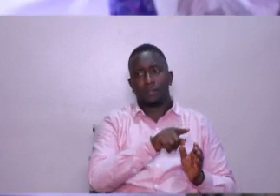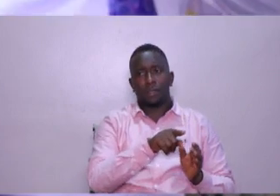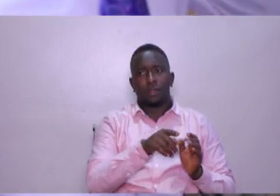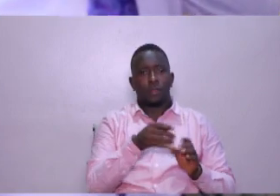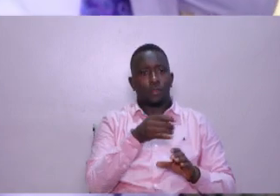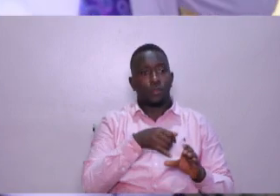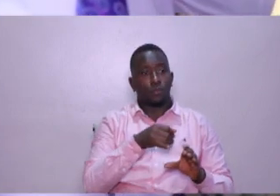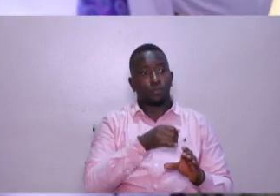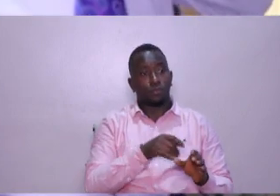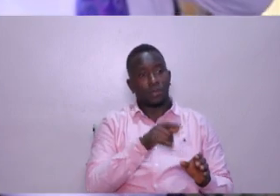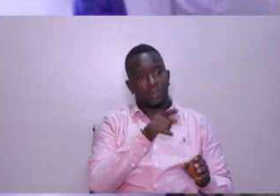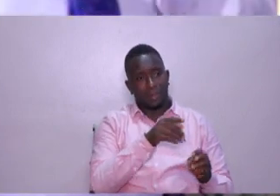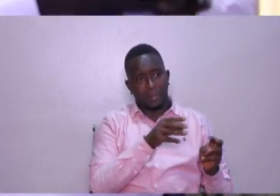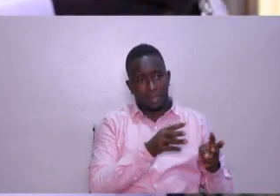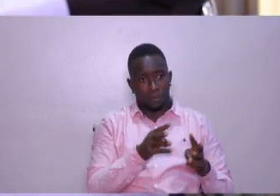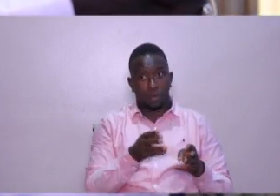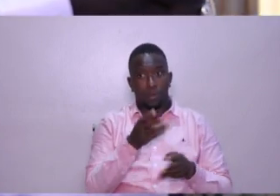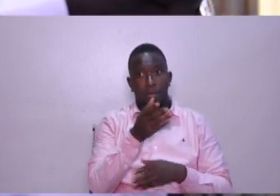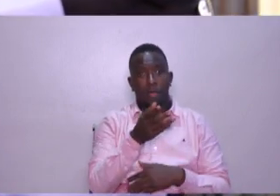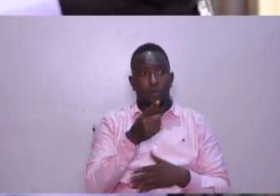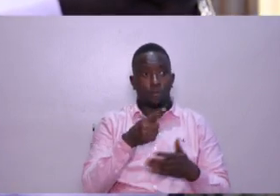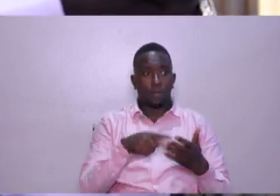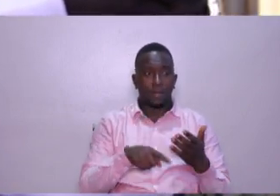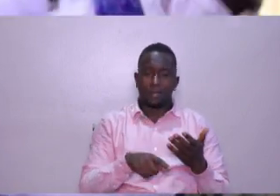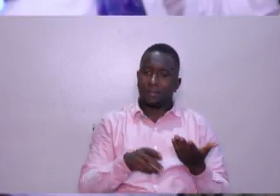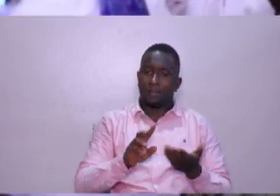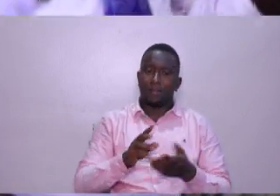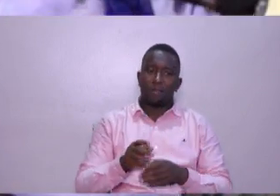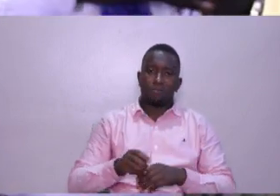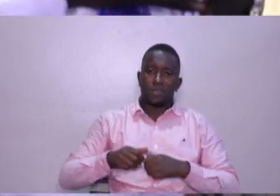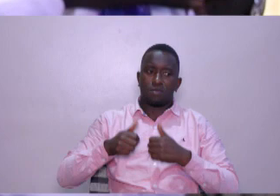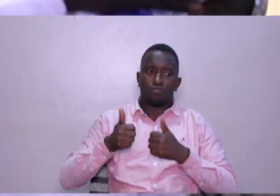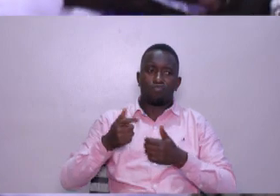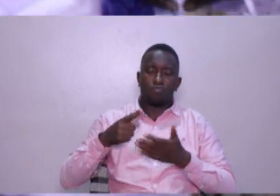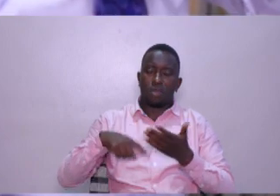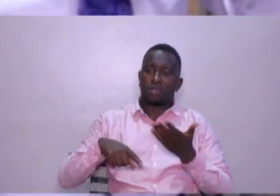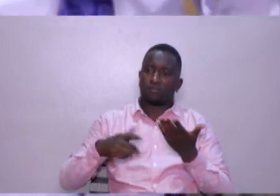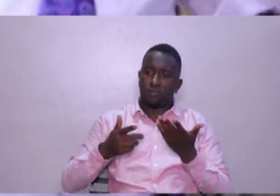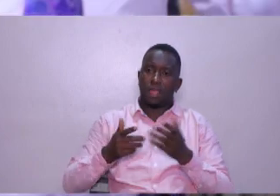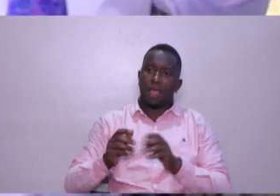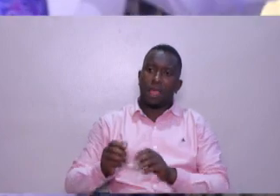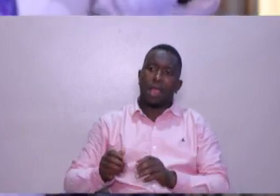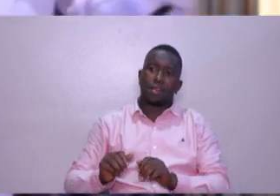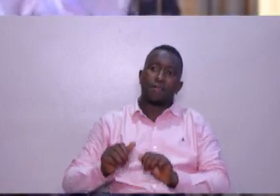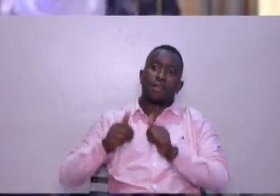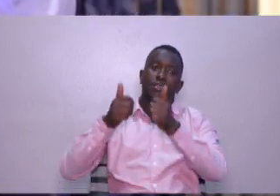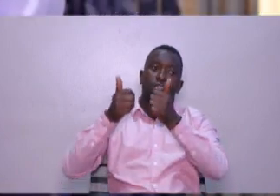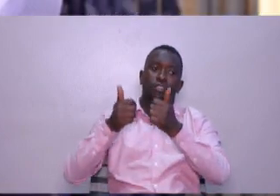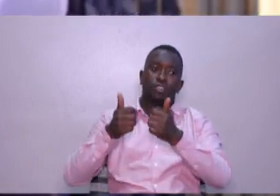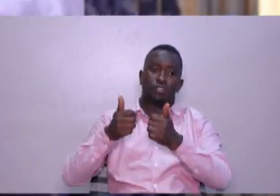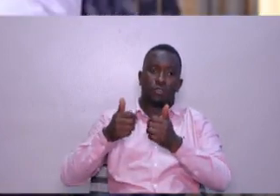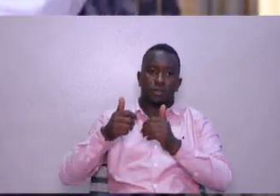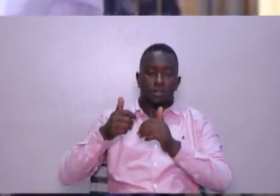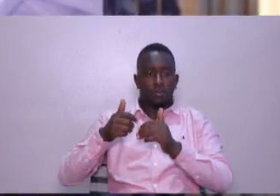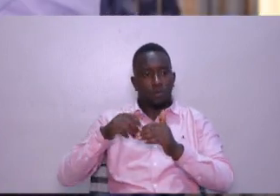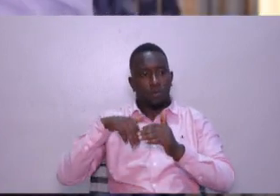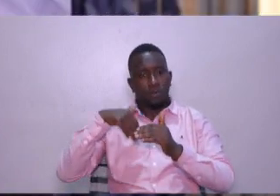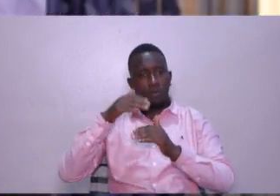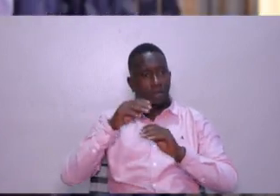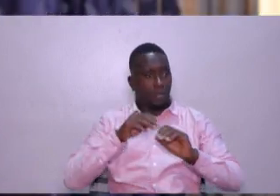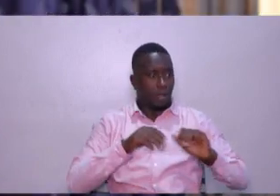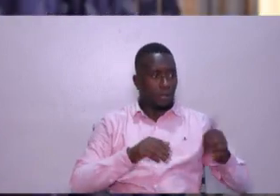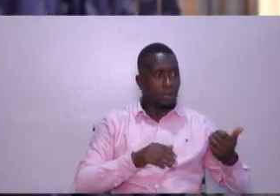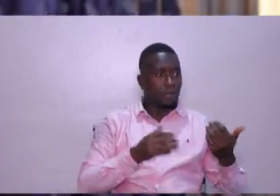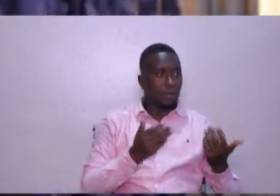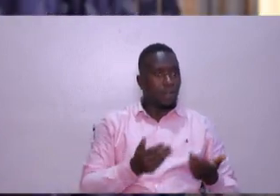way now you have an added advantage over there. So let us work together. Yeah.